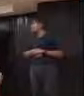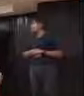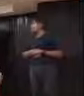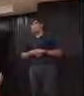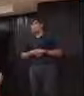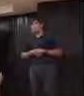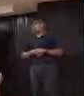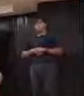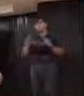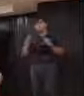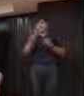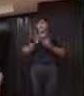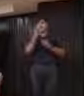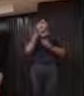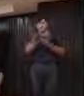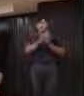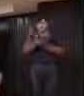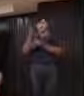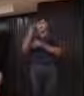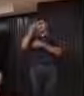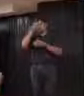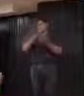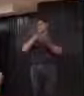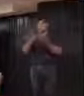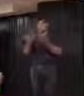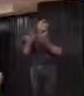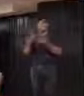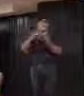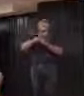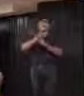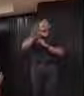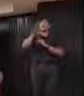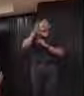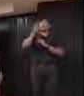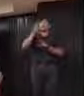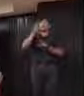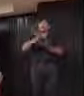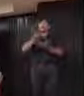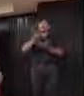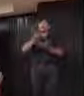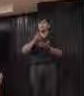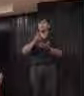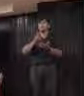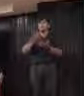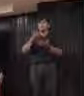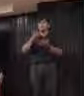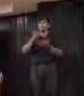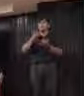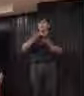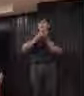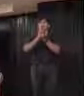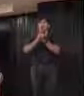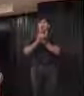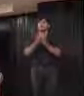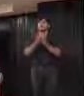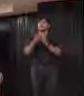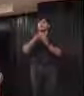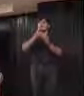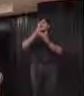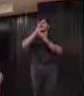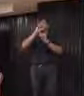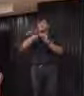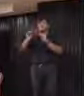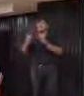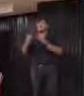there are two separate issues. One is the manner in which 370 has been amended or substituted